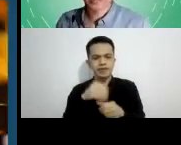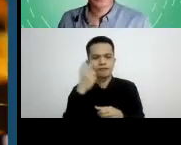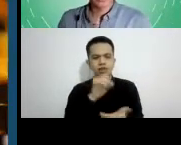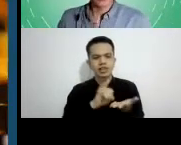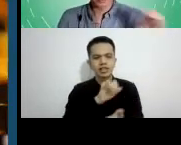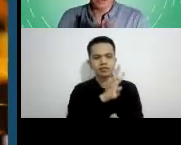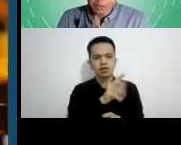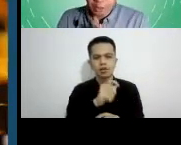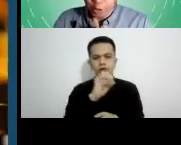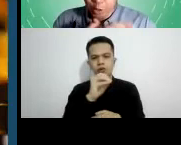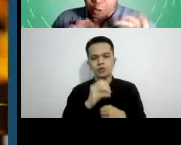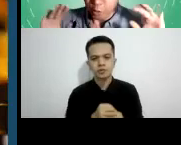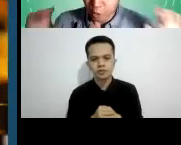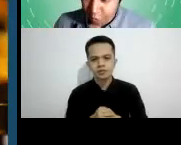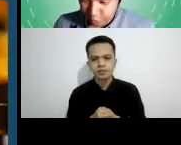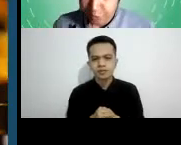Okay, so